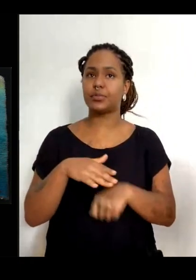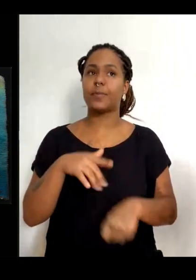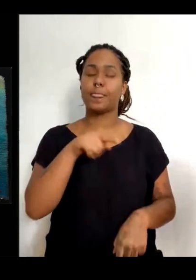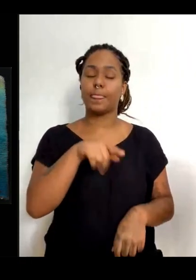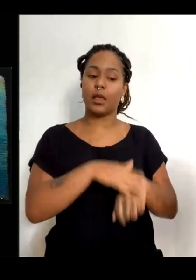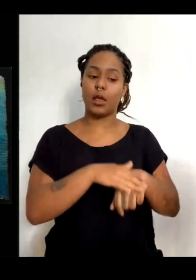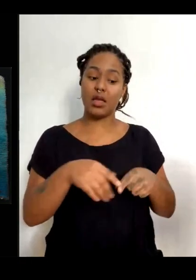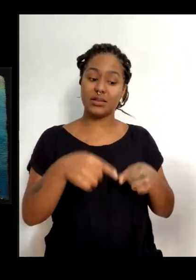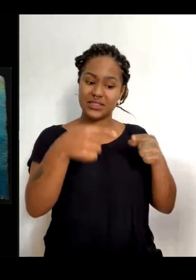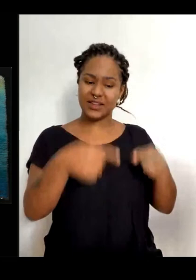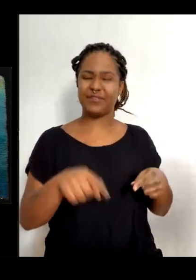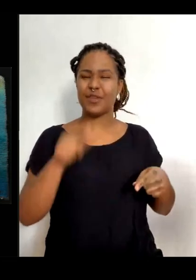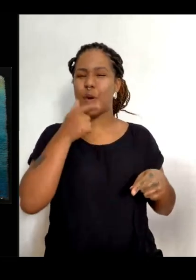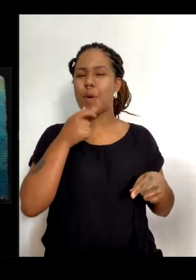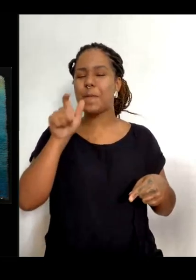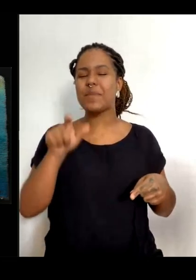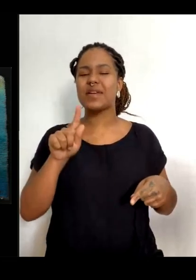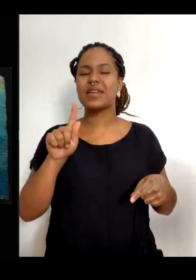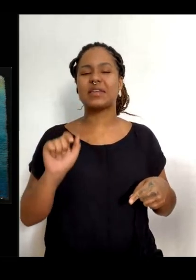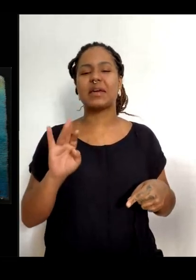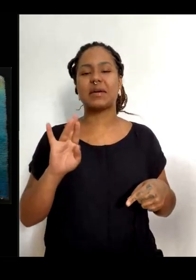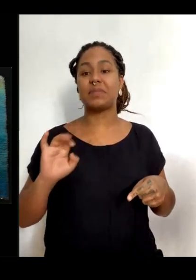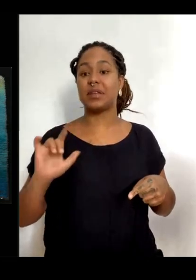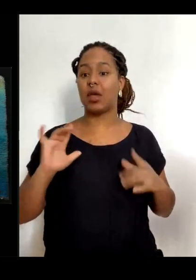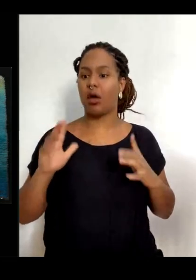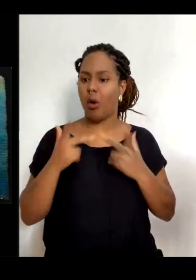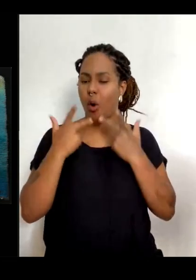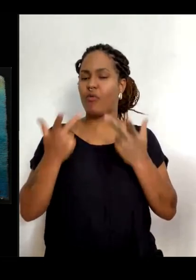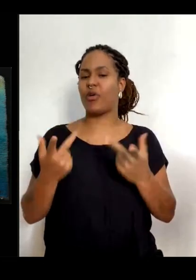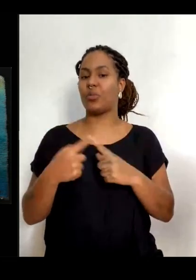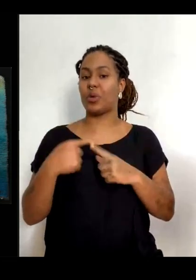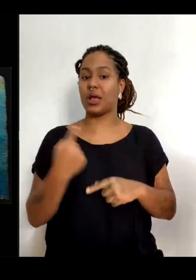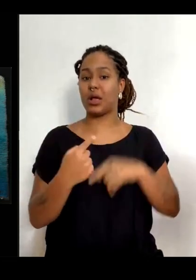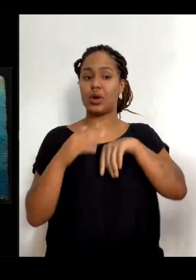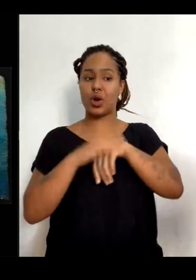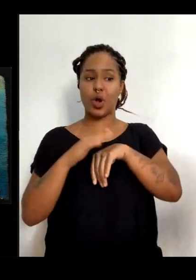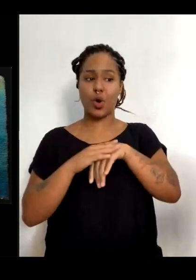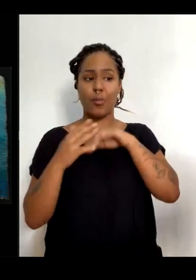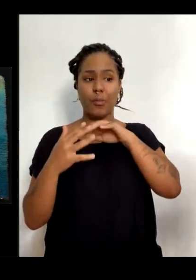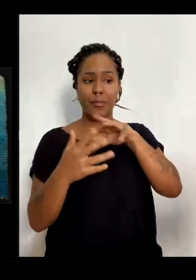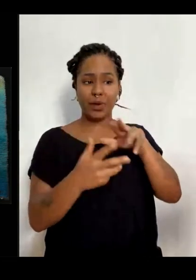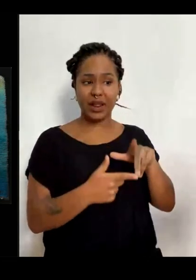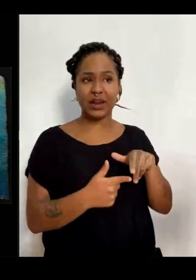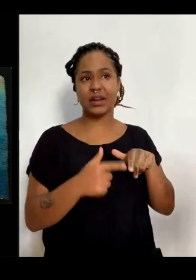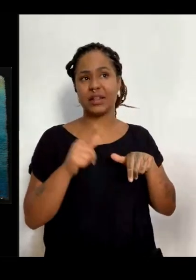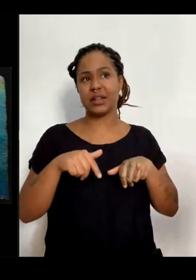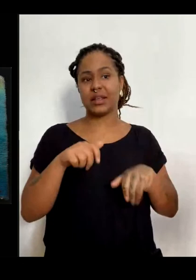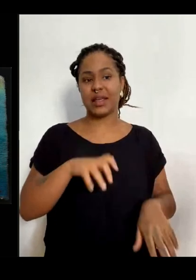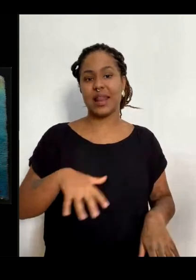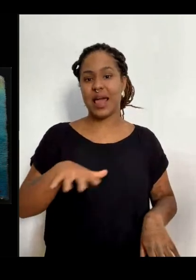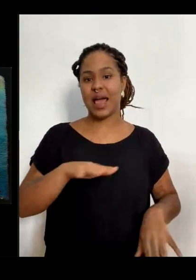the developed part of the planet is based on echogenocide